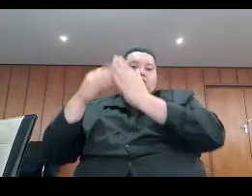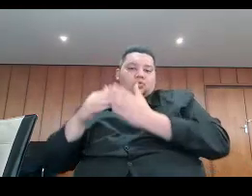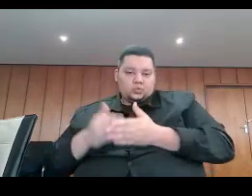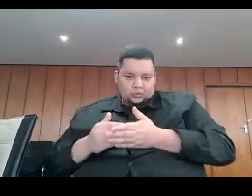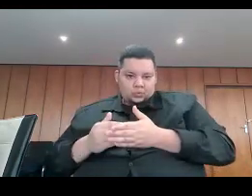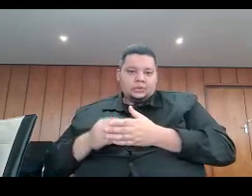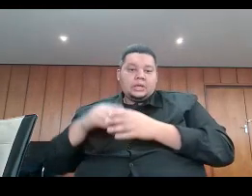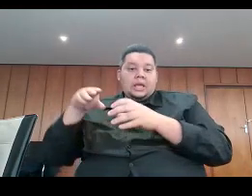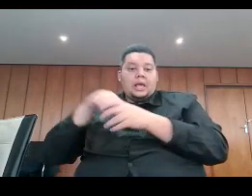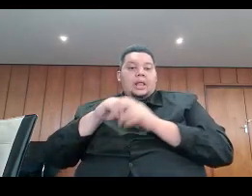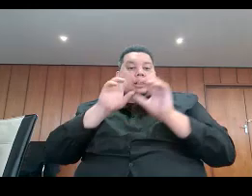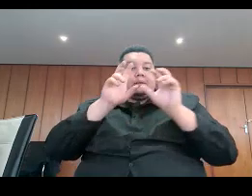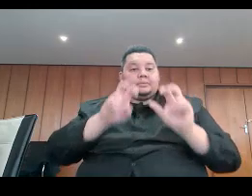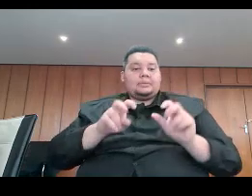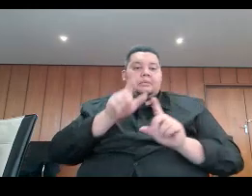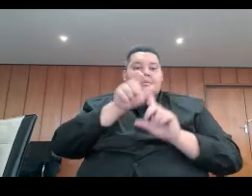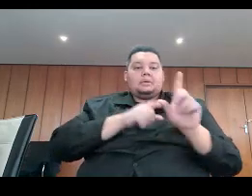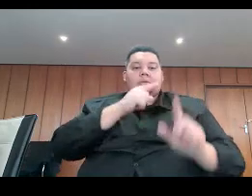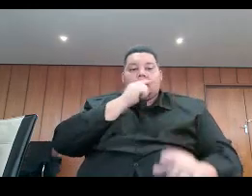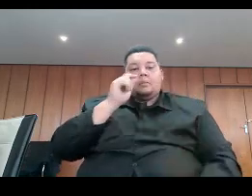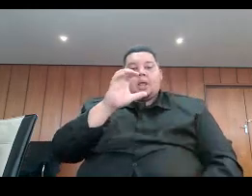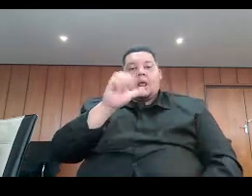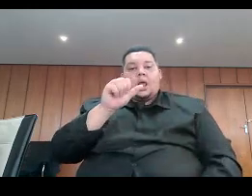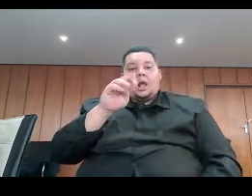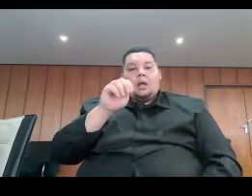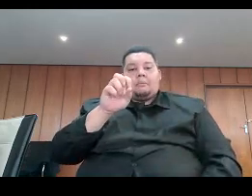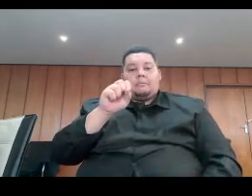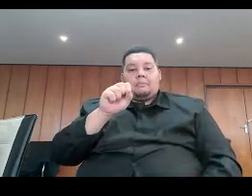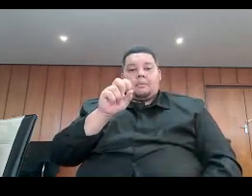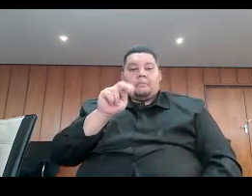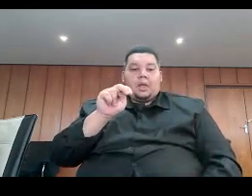And in the study by Tsunami et al.,